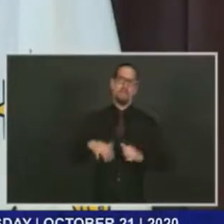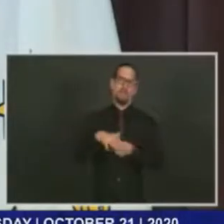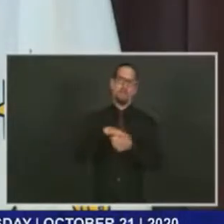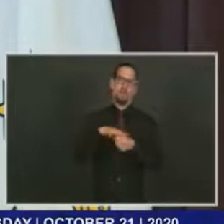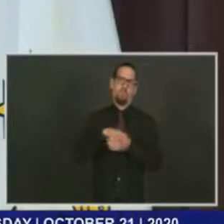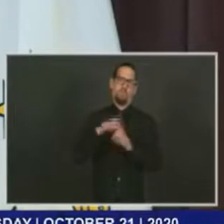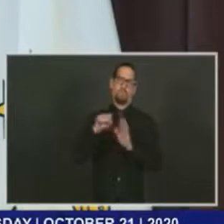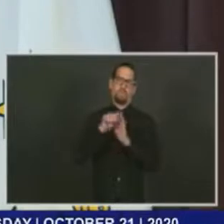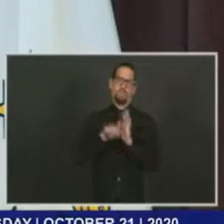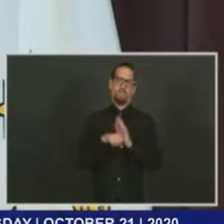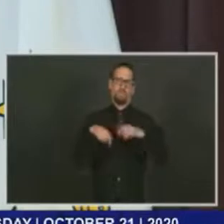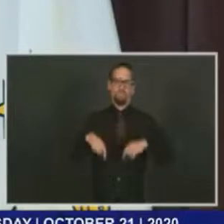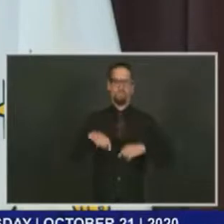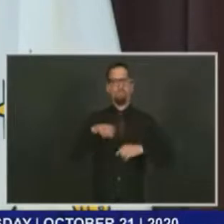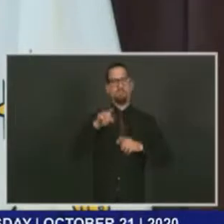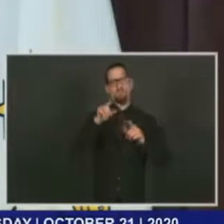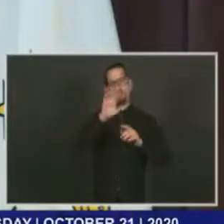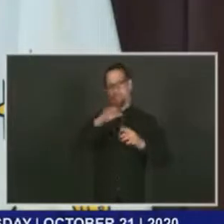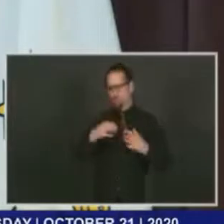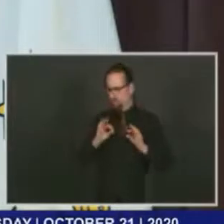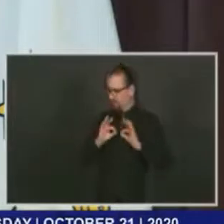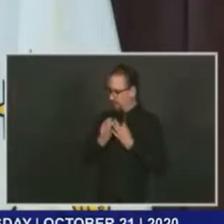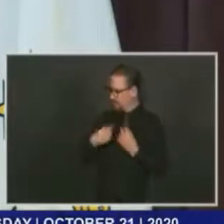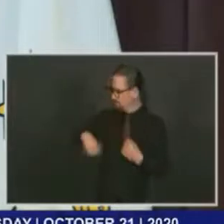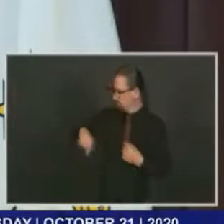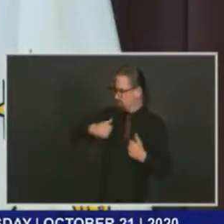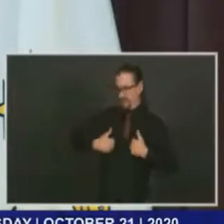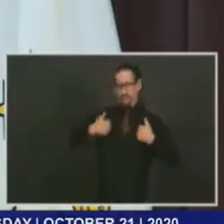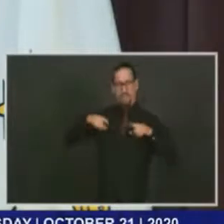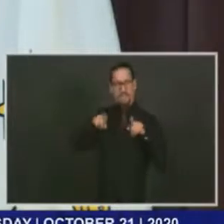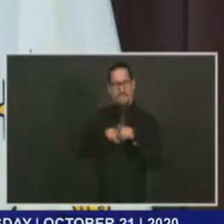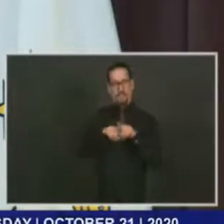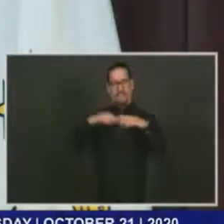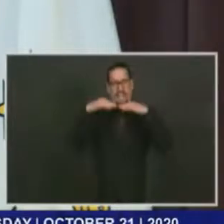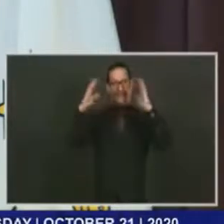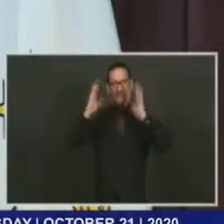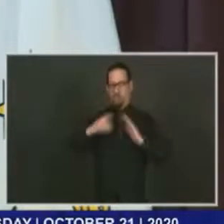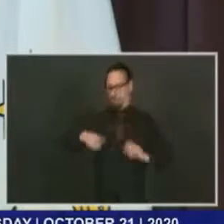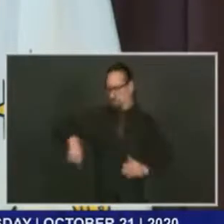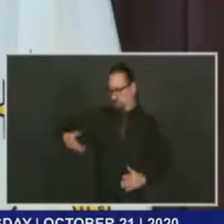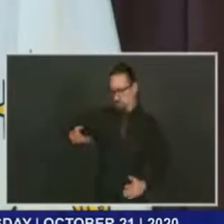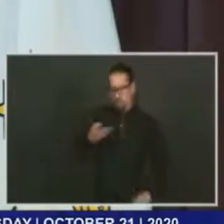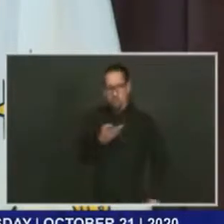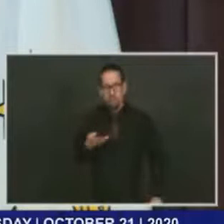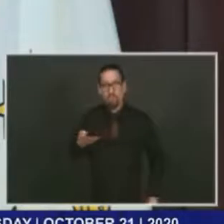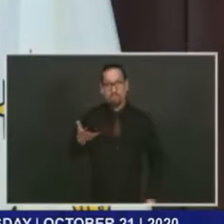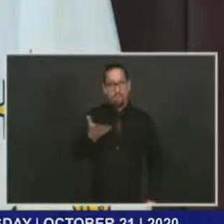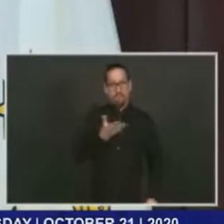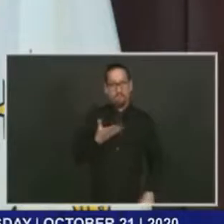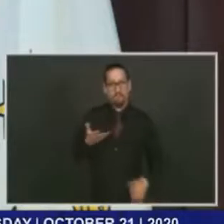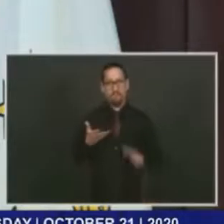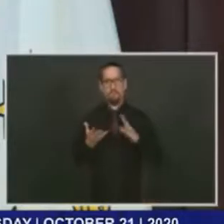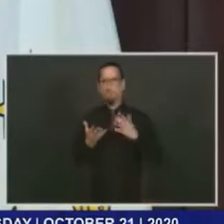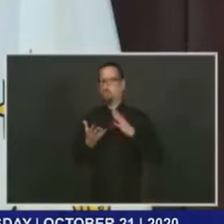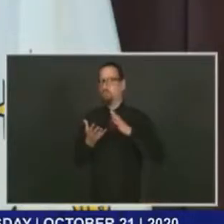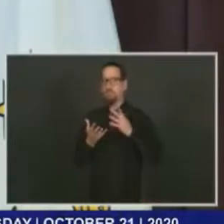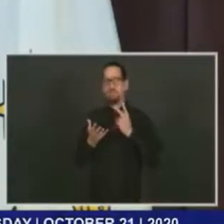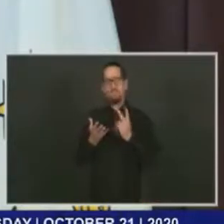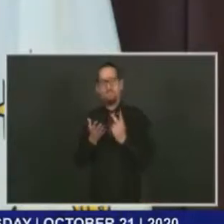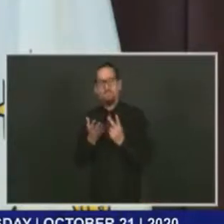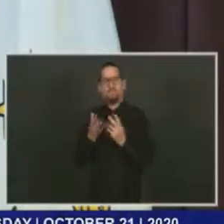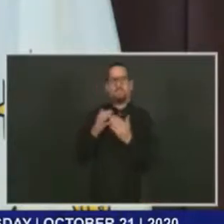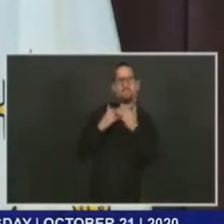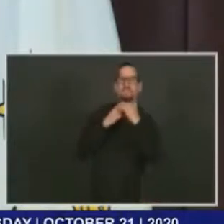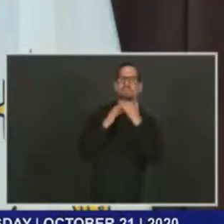with. The smaller the group, the better. Limit it to 5. Limit it to 10. You don't have to go to 15. You should not